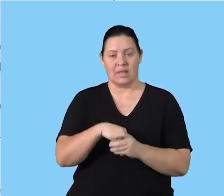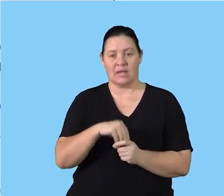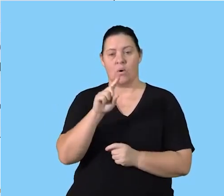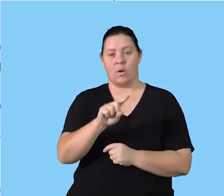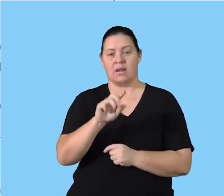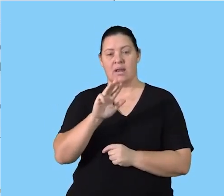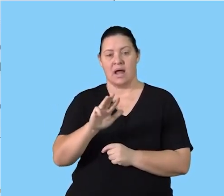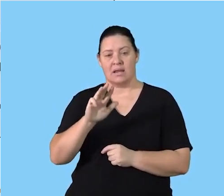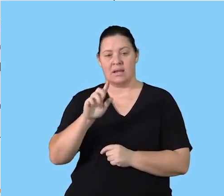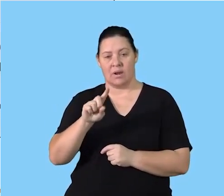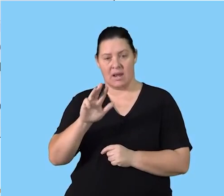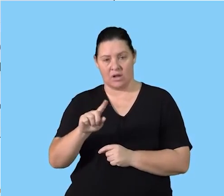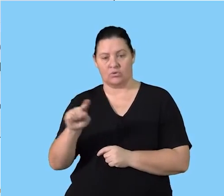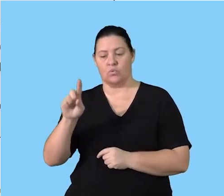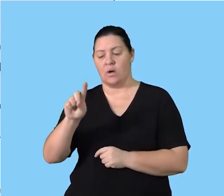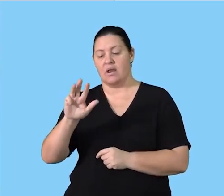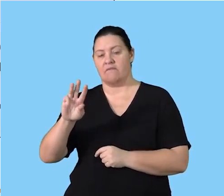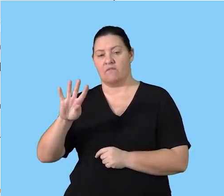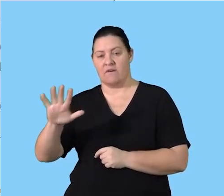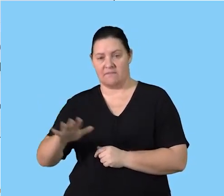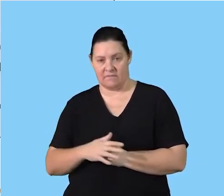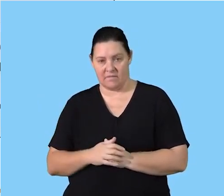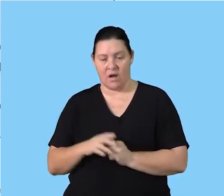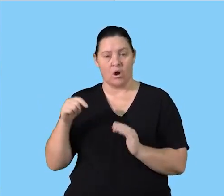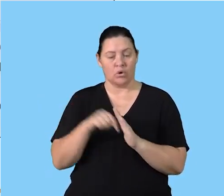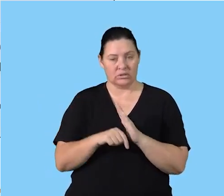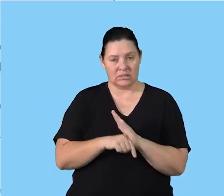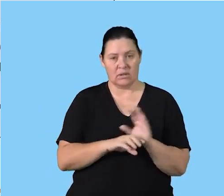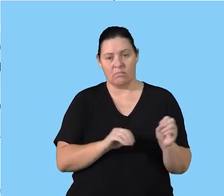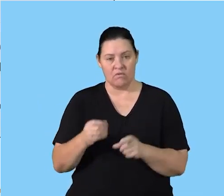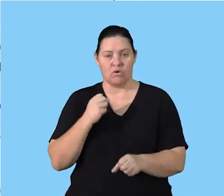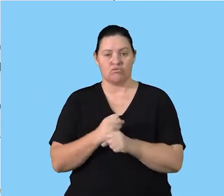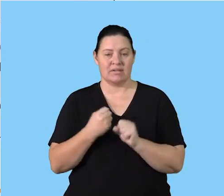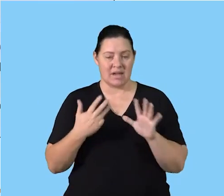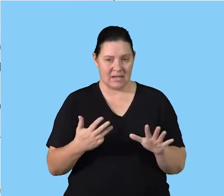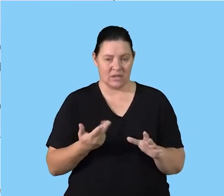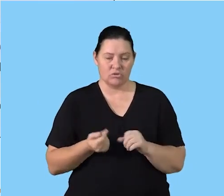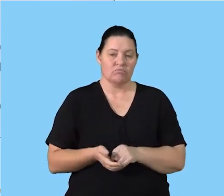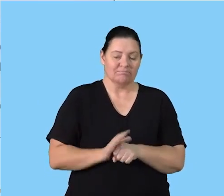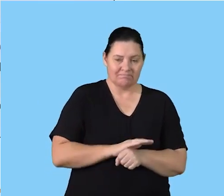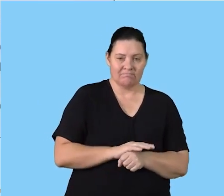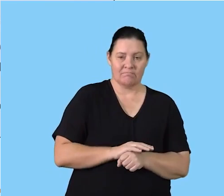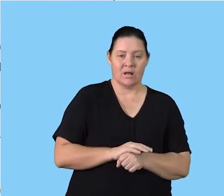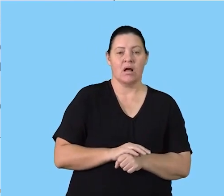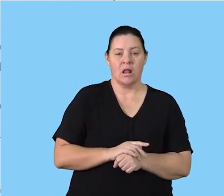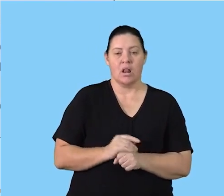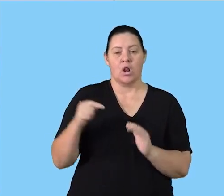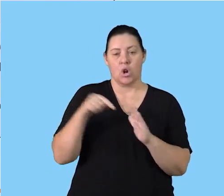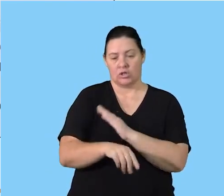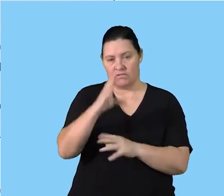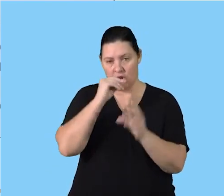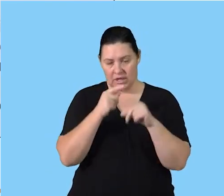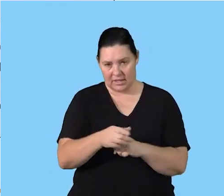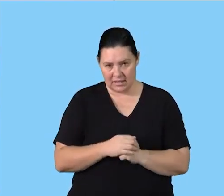to 1945. So content was moved to grade 9 to recover the learning loss. So that what